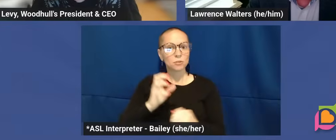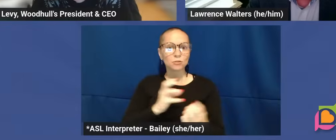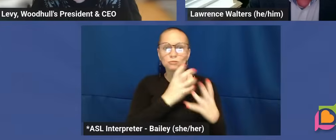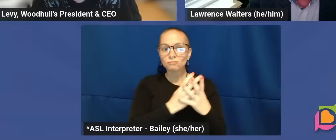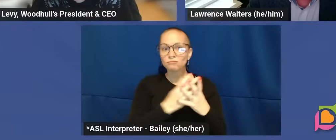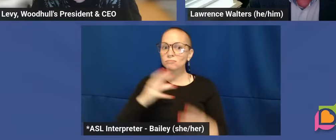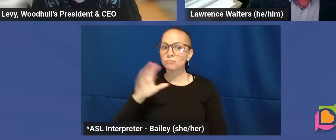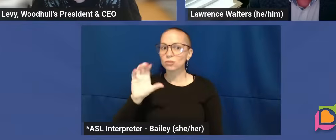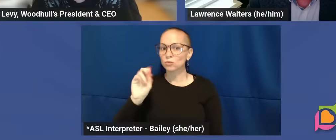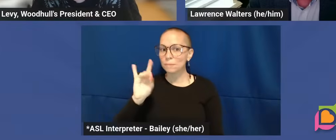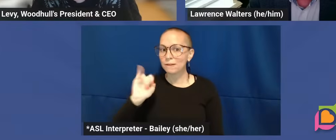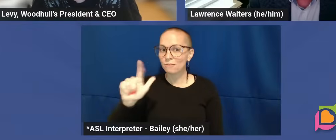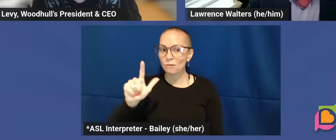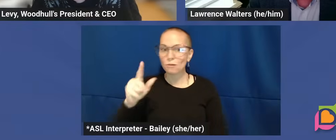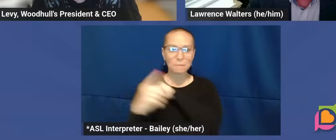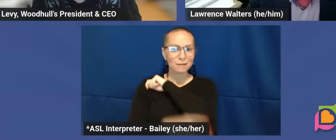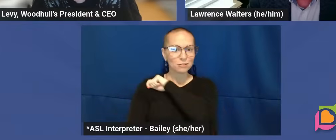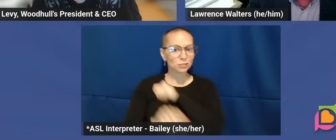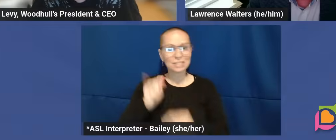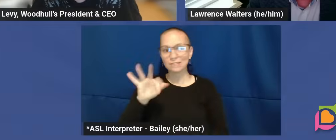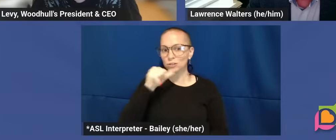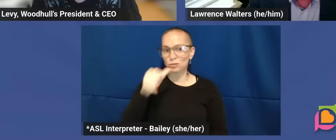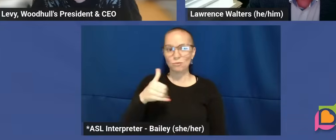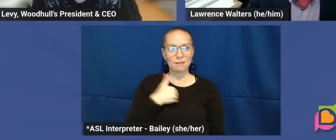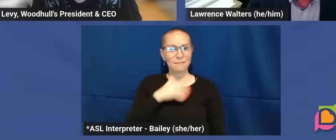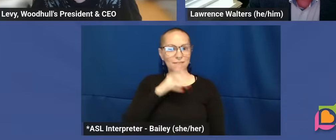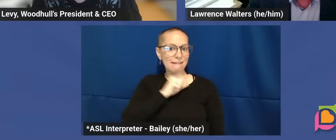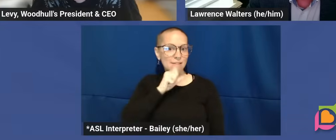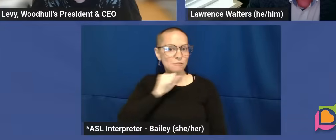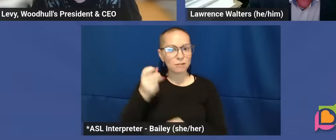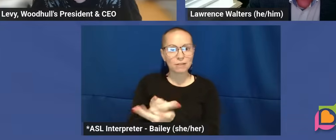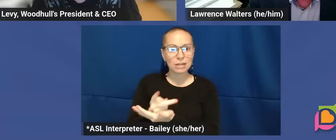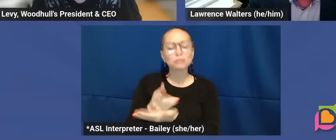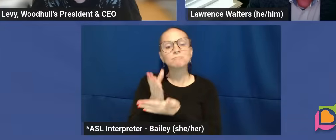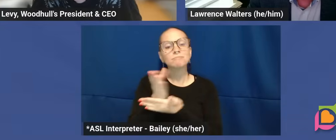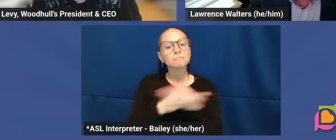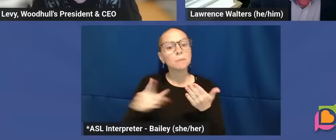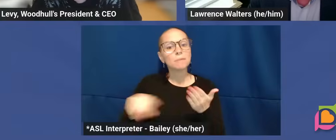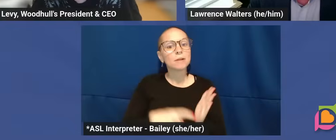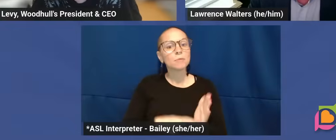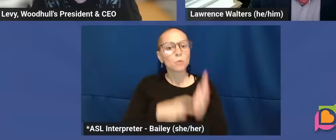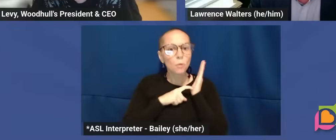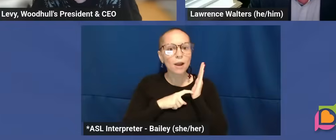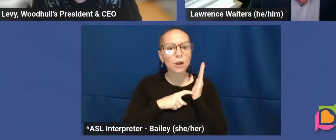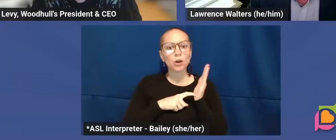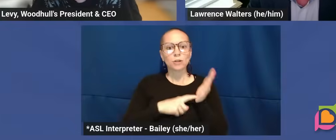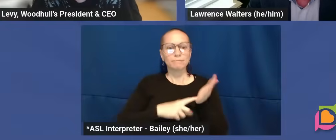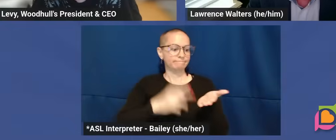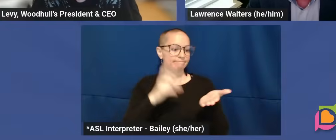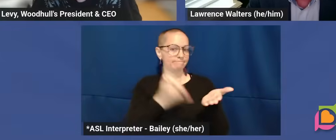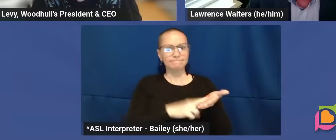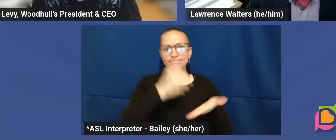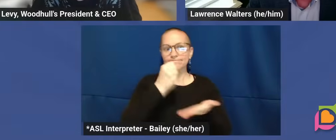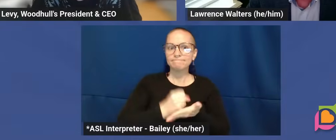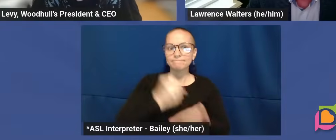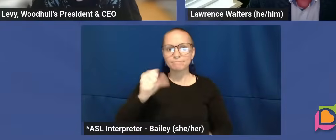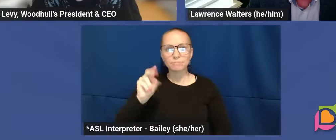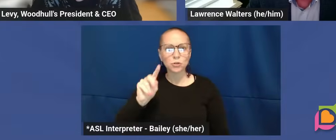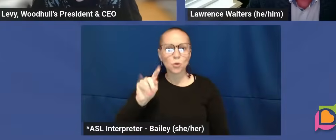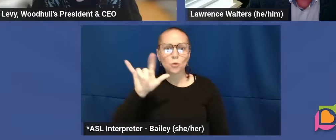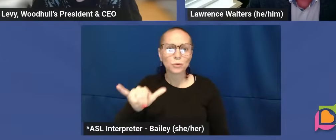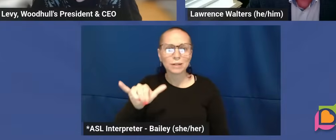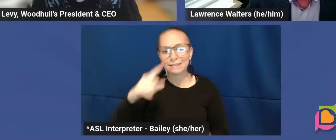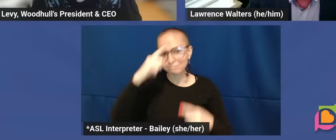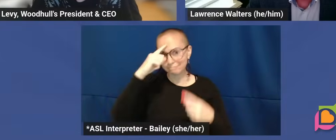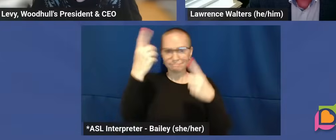penalties if you don't age verify. Some of them require notarized consent from everybody